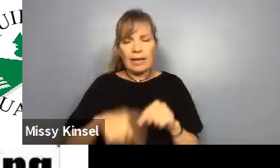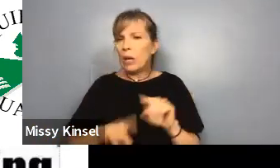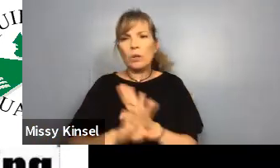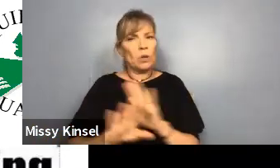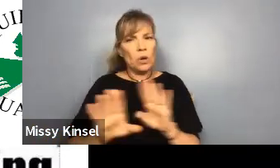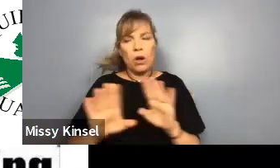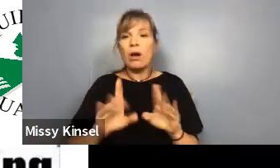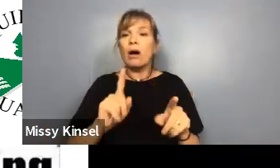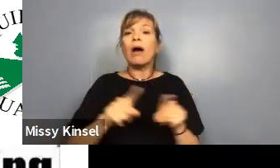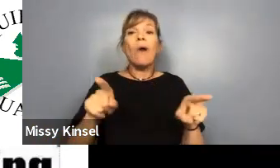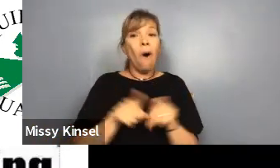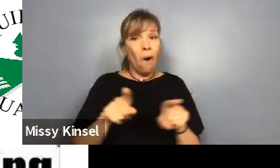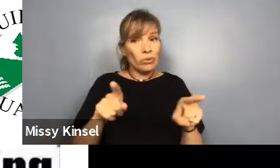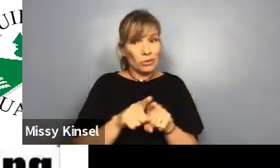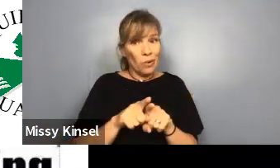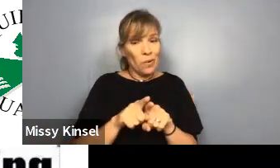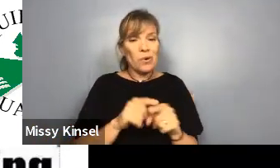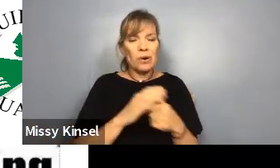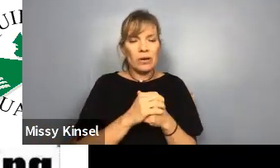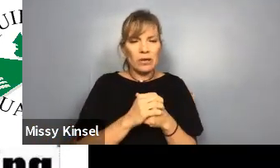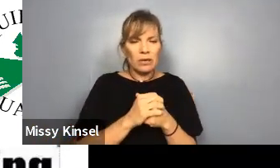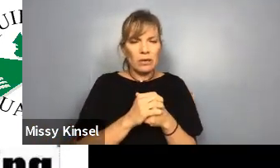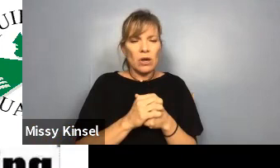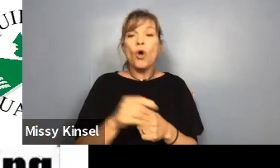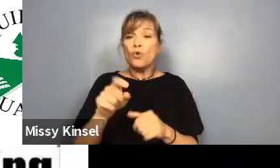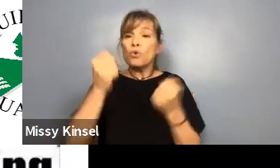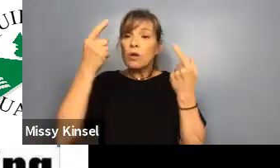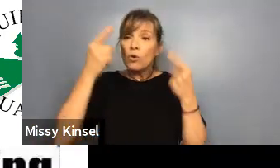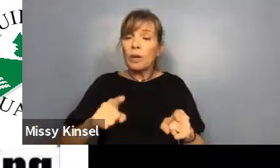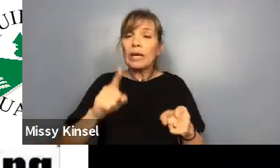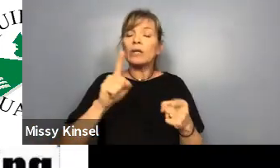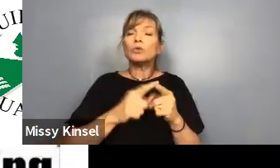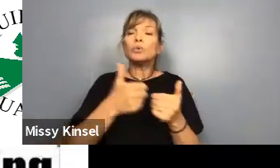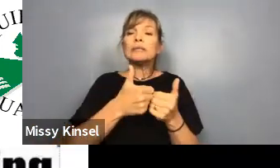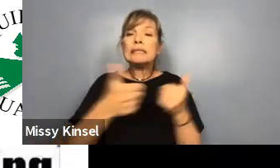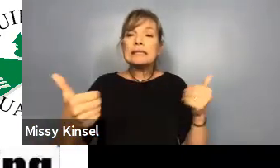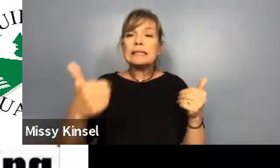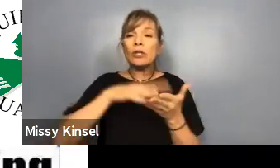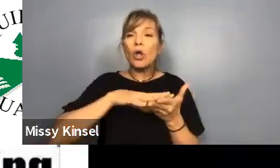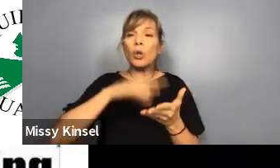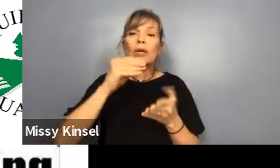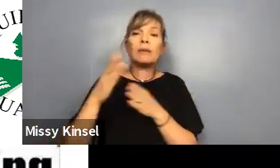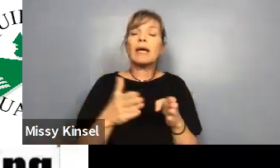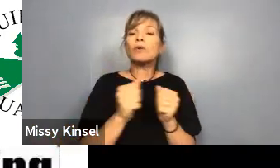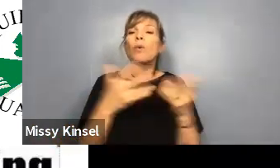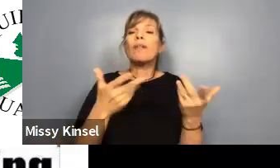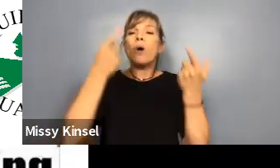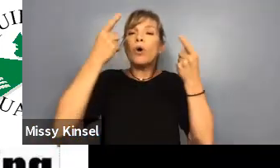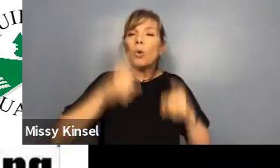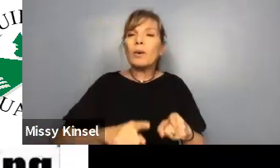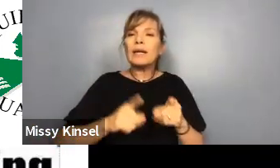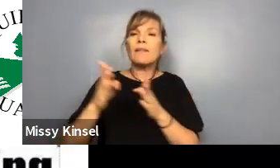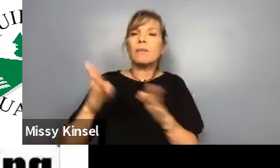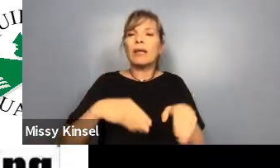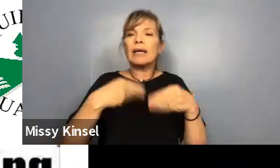but conversely, on the other hand, you can agree to distance learning plans without agreeing that the plan